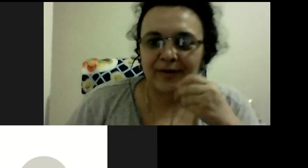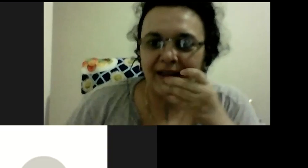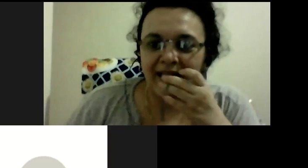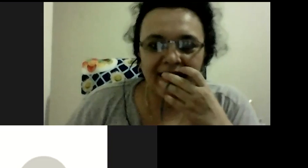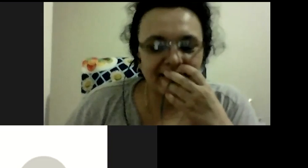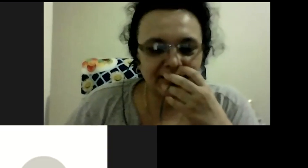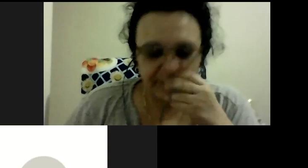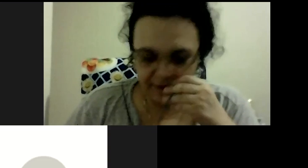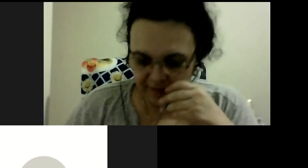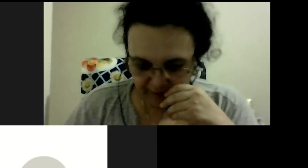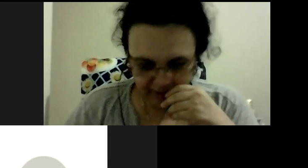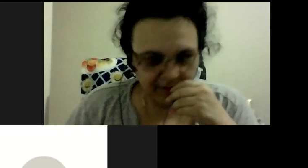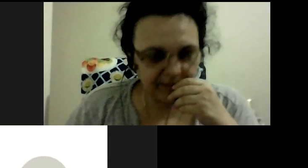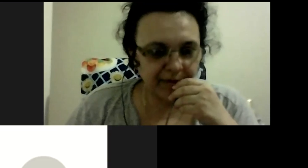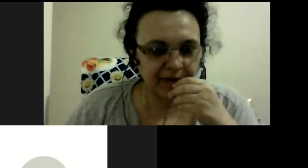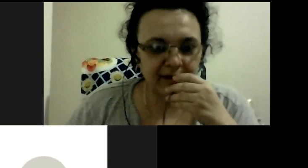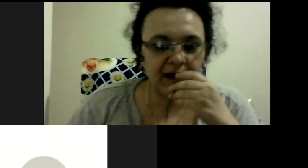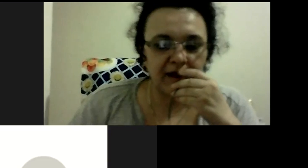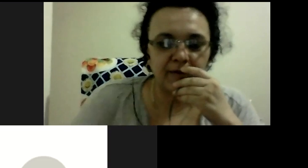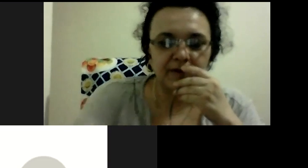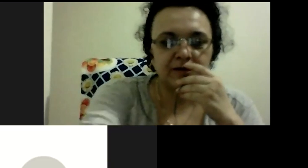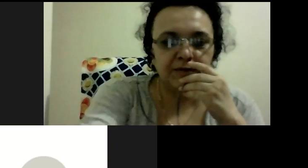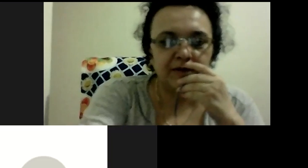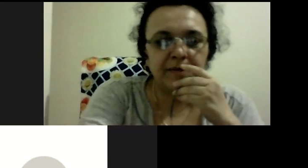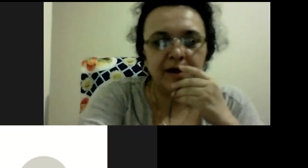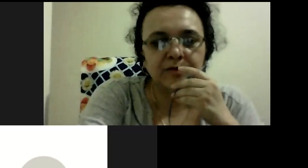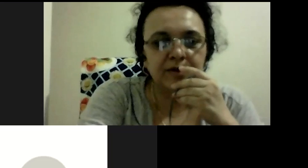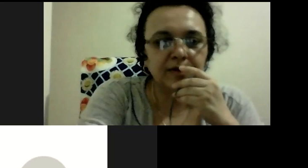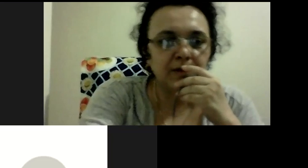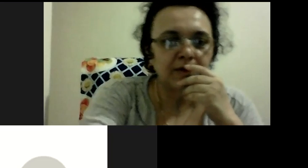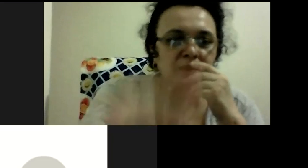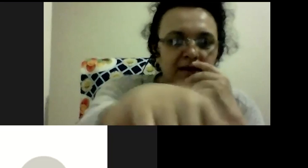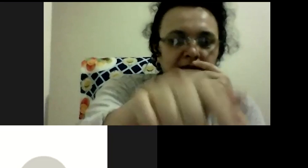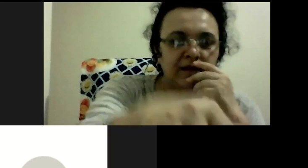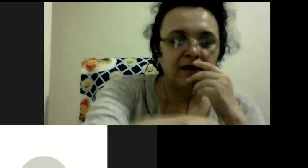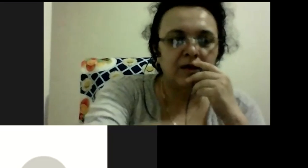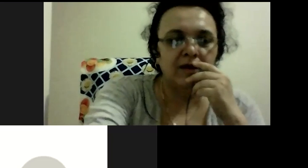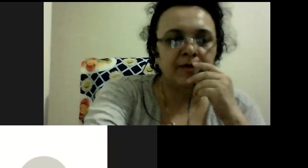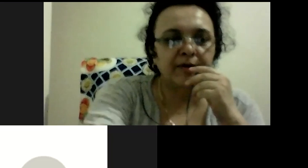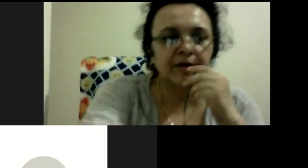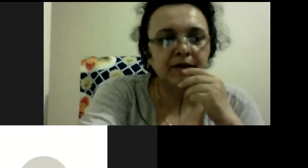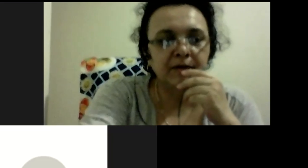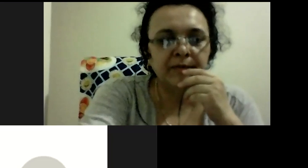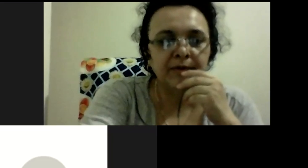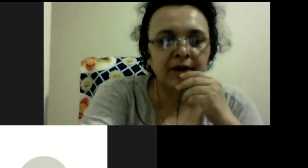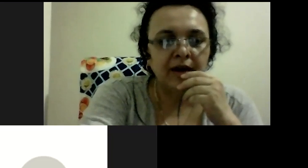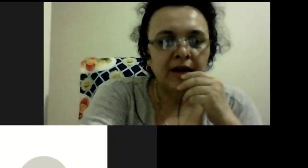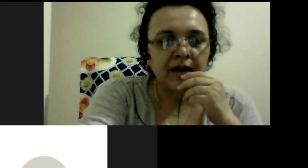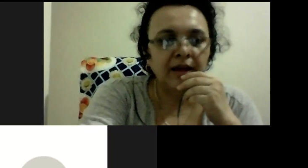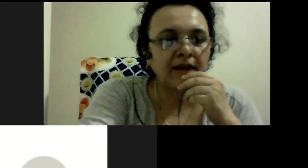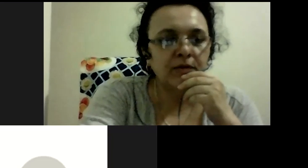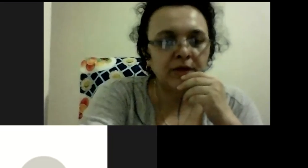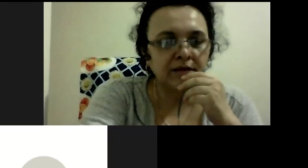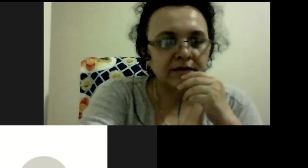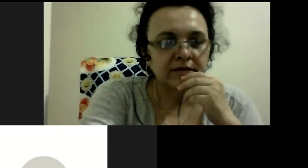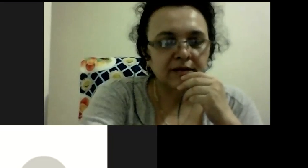No, I had some problems with the computer. I wanted to put the password with the keyboard of the computer,